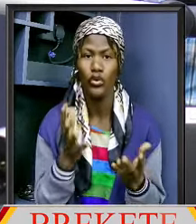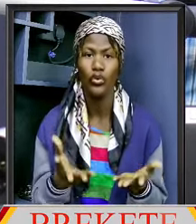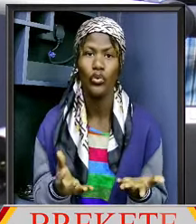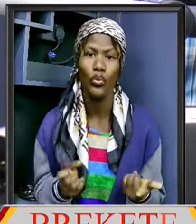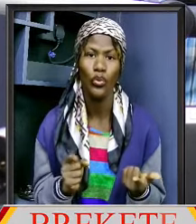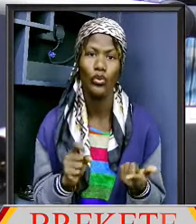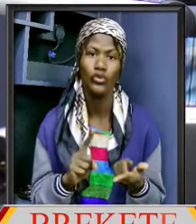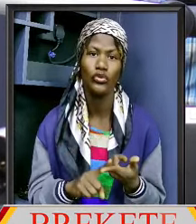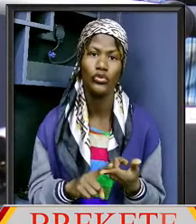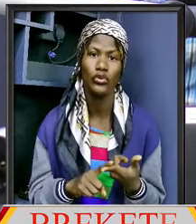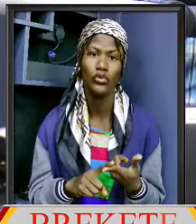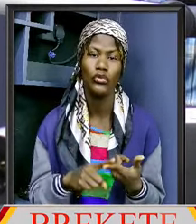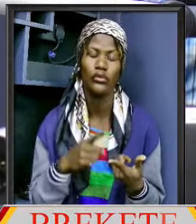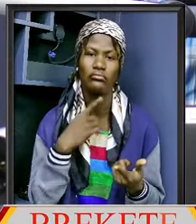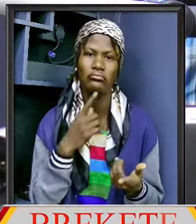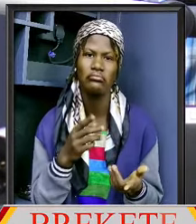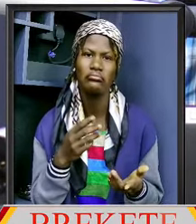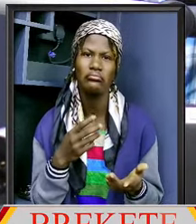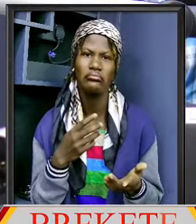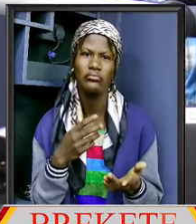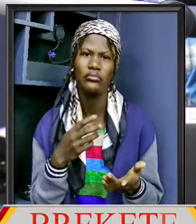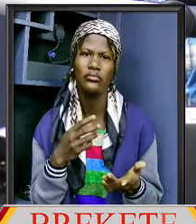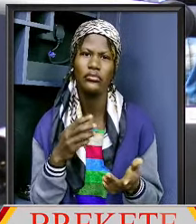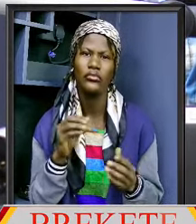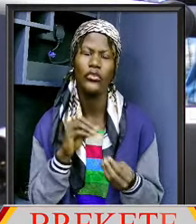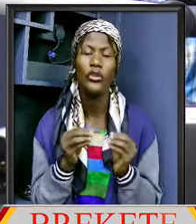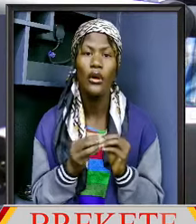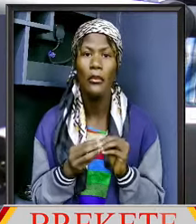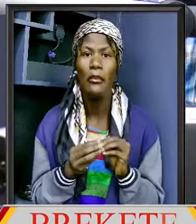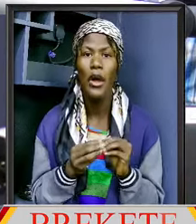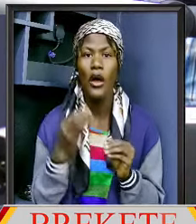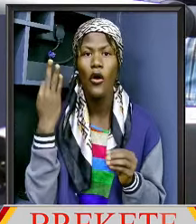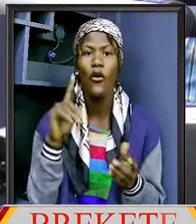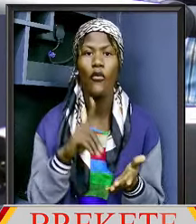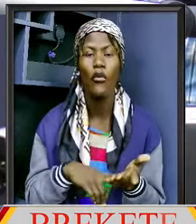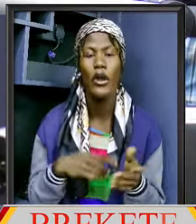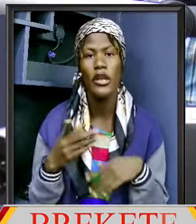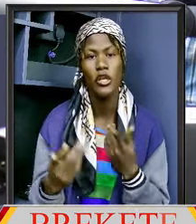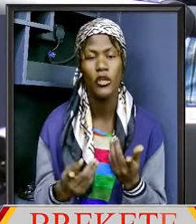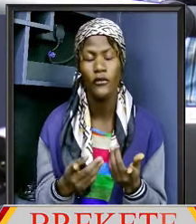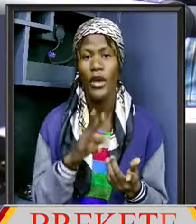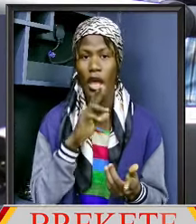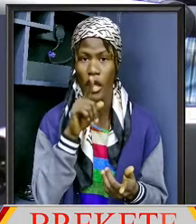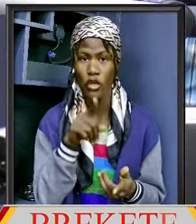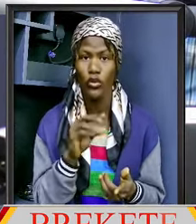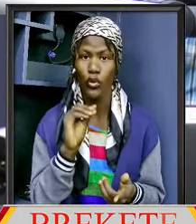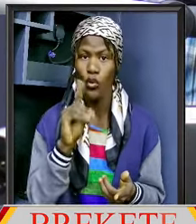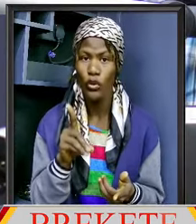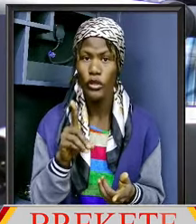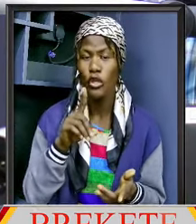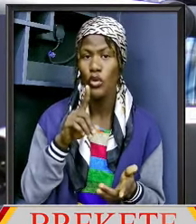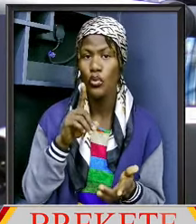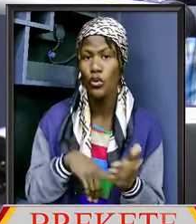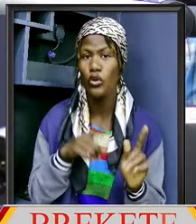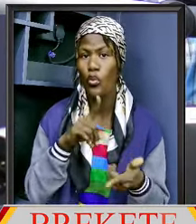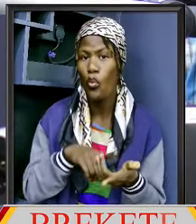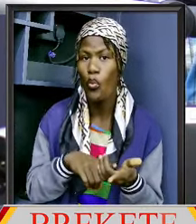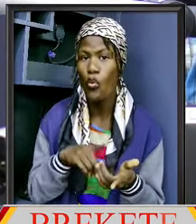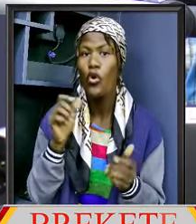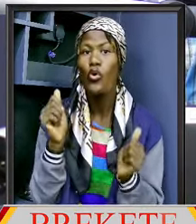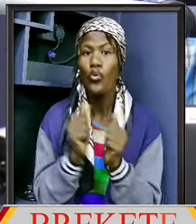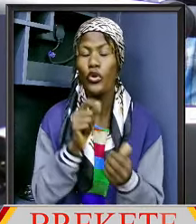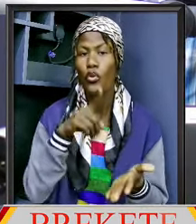you on air. But waiting they give you, they okay with waiting they give you? Yes, sir. Very okay with waiting they give you?